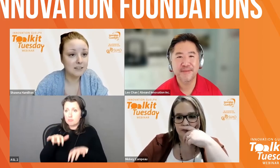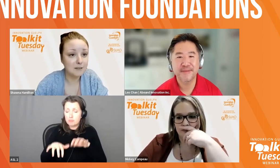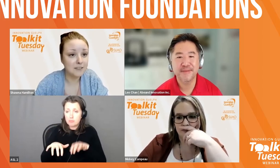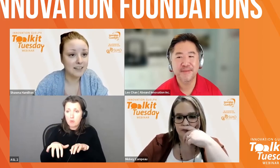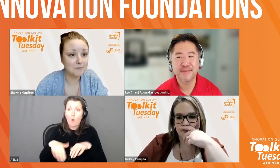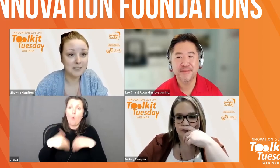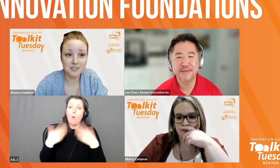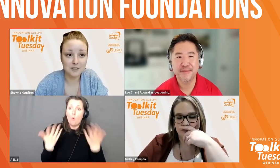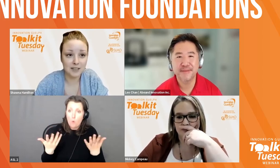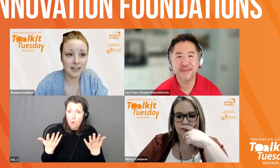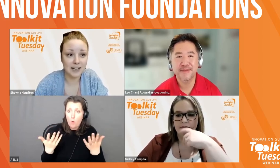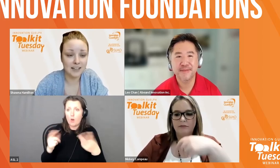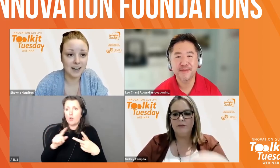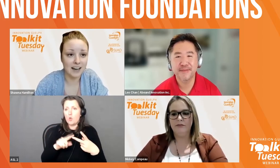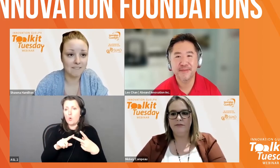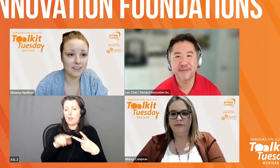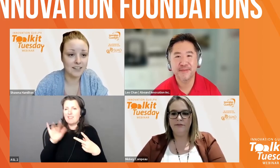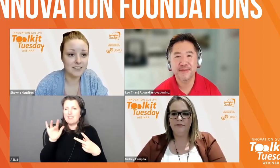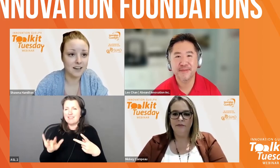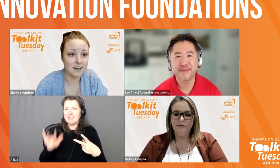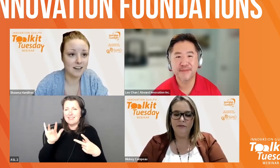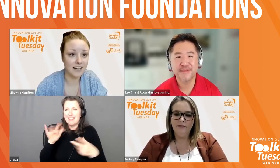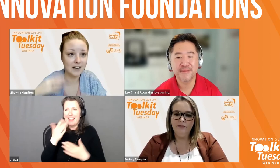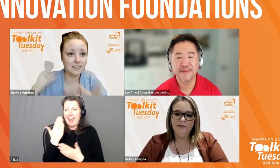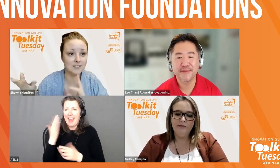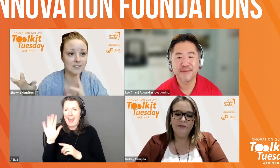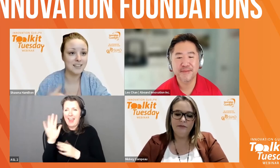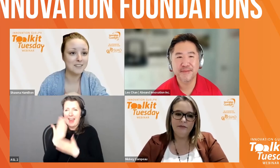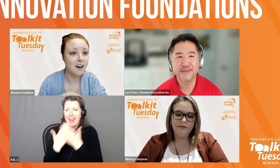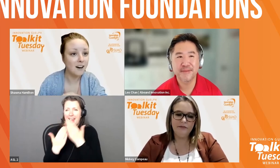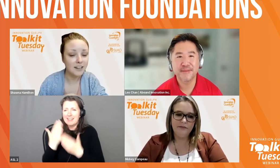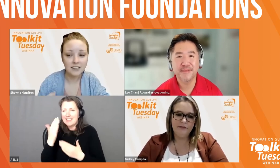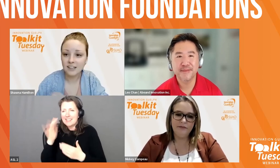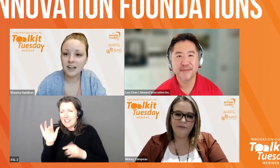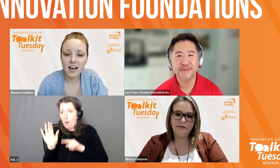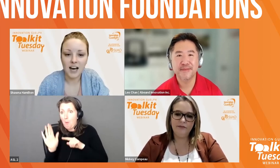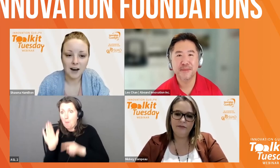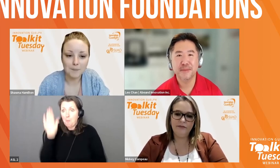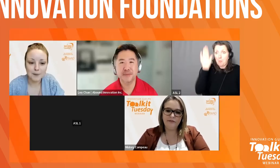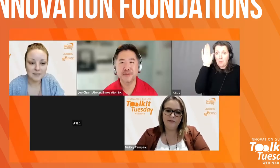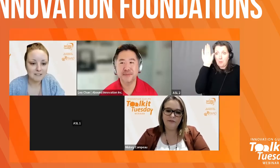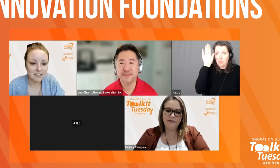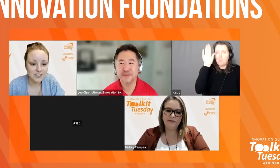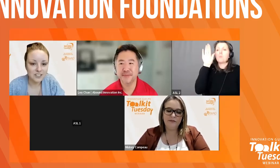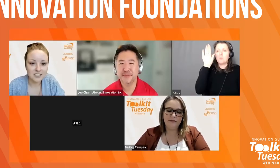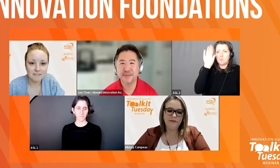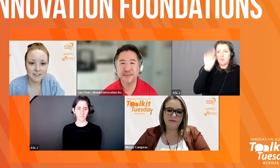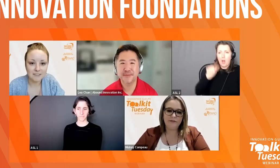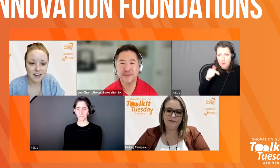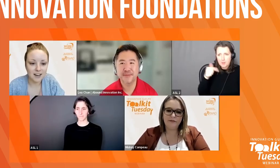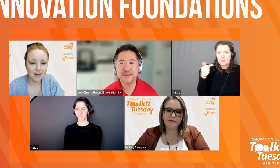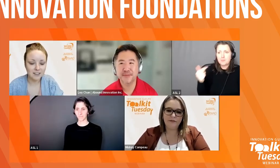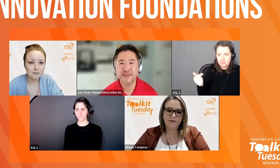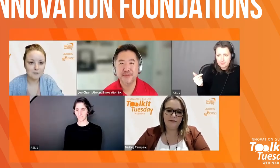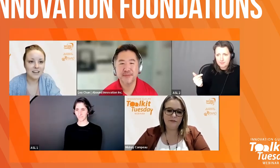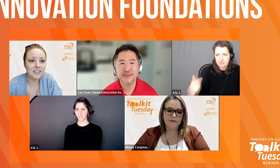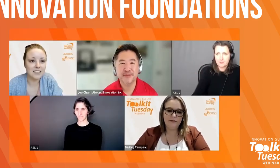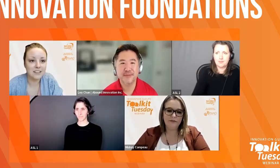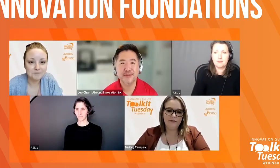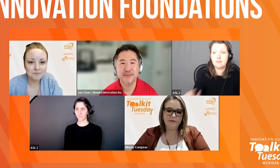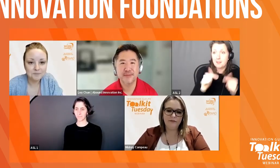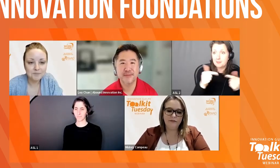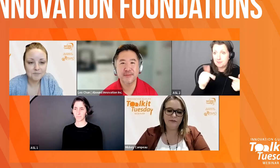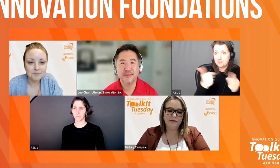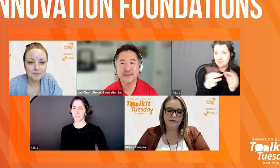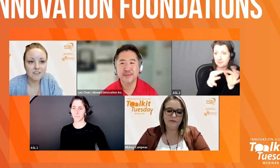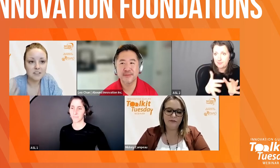to Leo, then please do. And I, I can have that, uh, so that you can talk, um, but Leo, I'll just start with, uh, a Q and